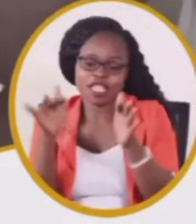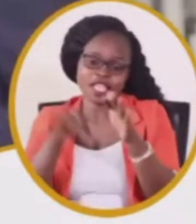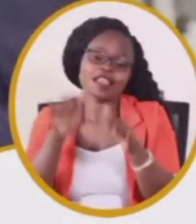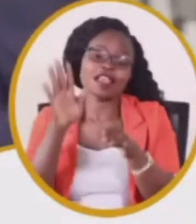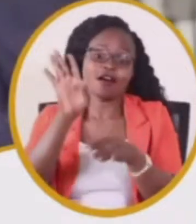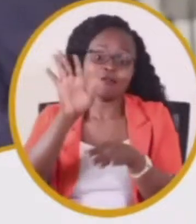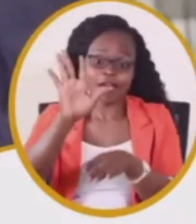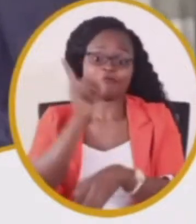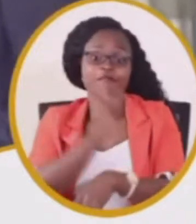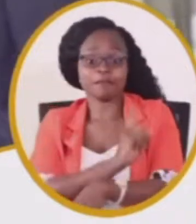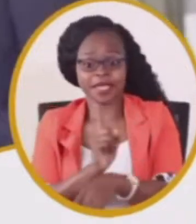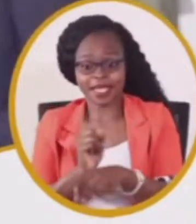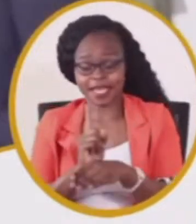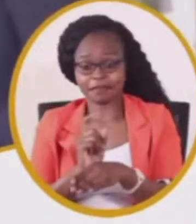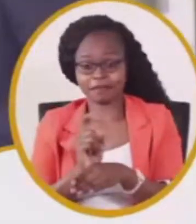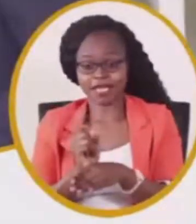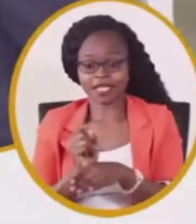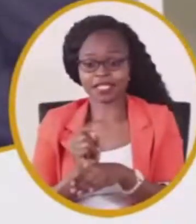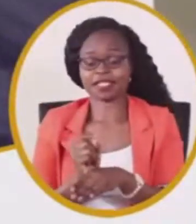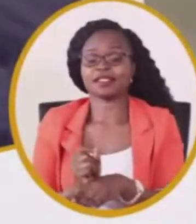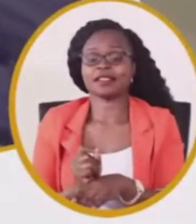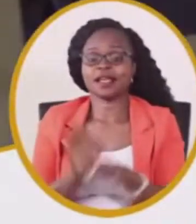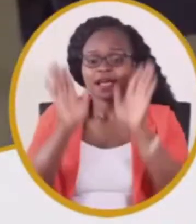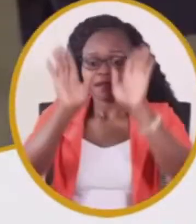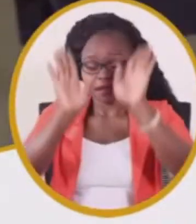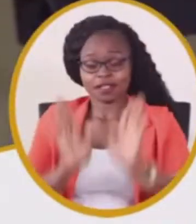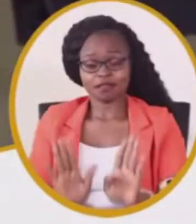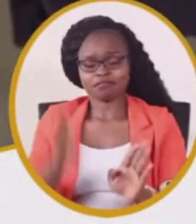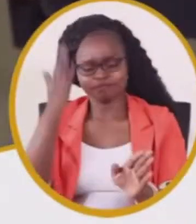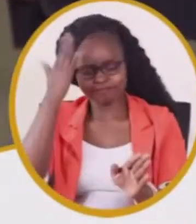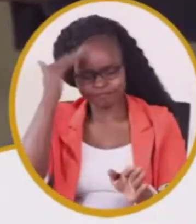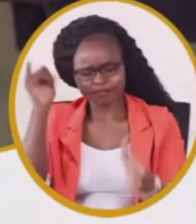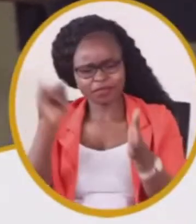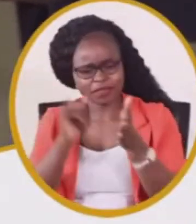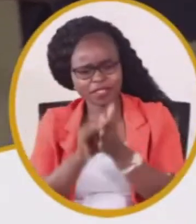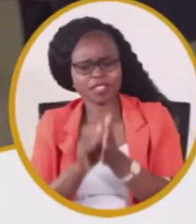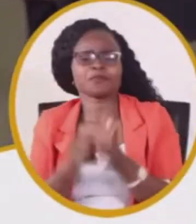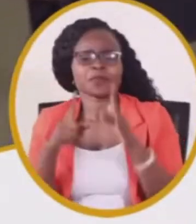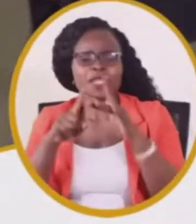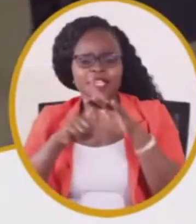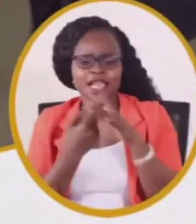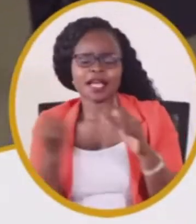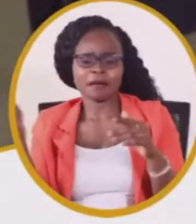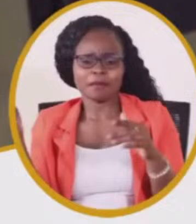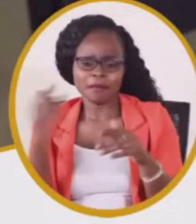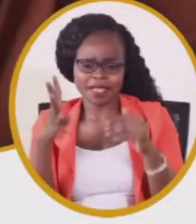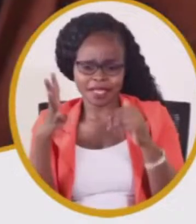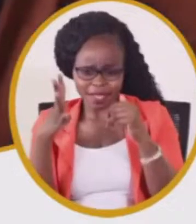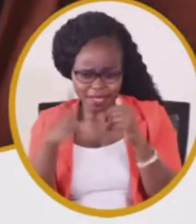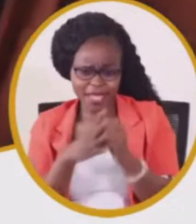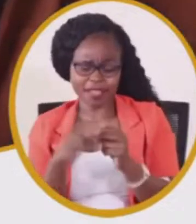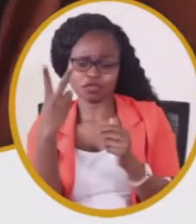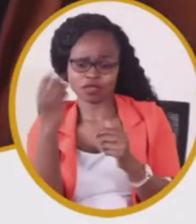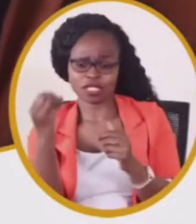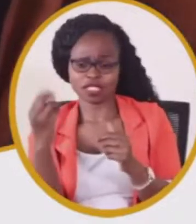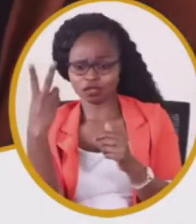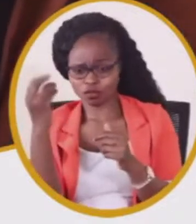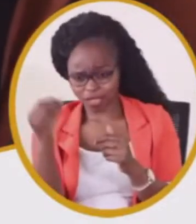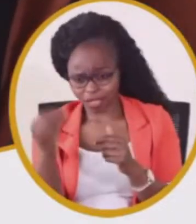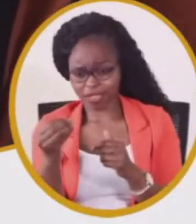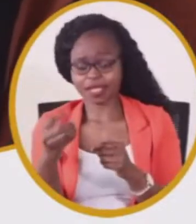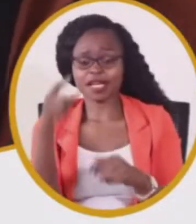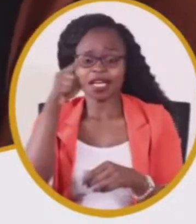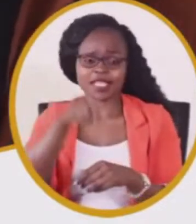of arriving at our offices. It is important to note that beginning September 1st, 2020, the authority